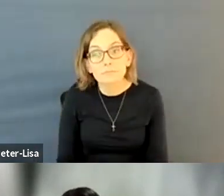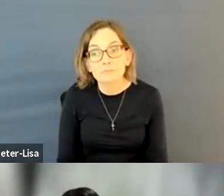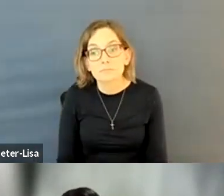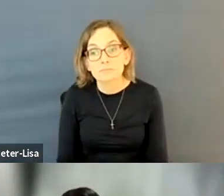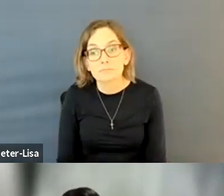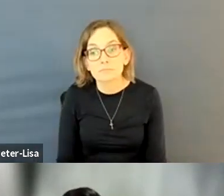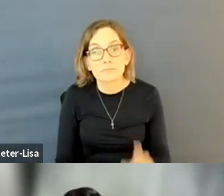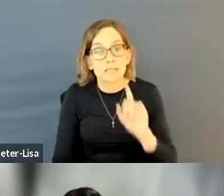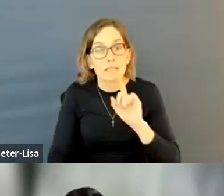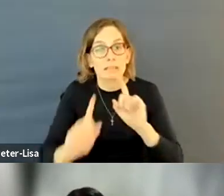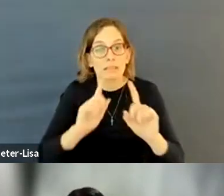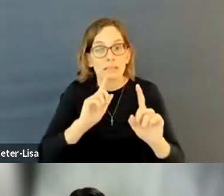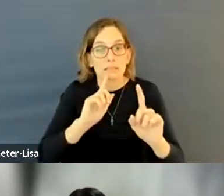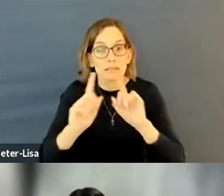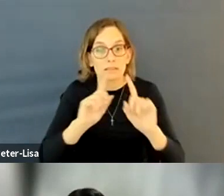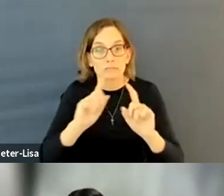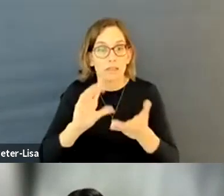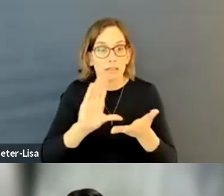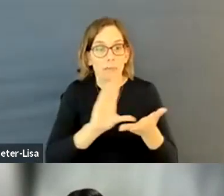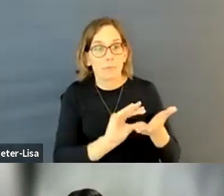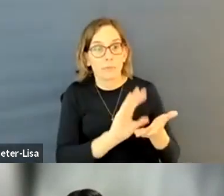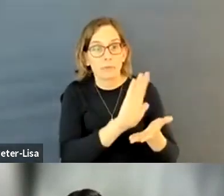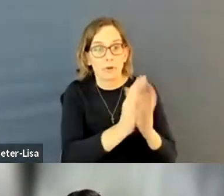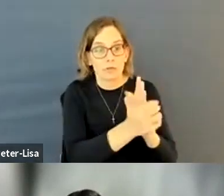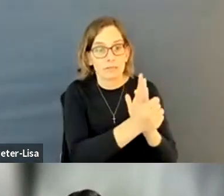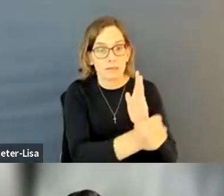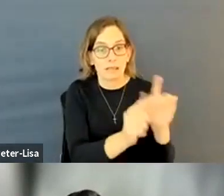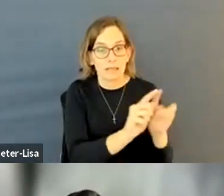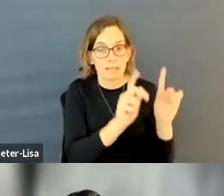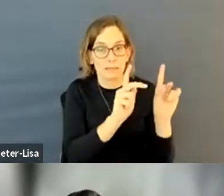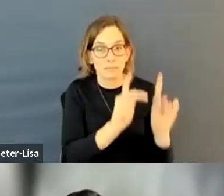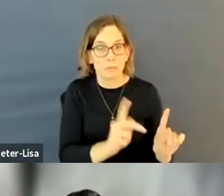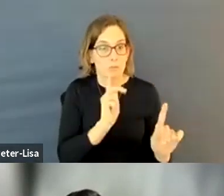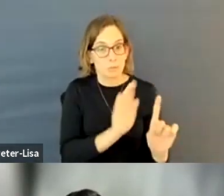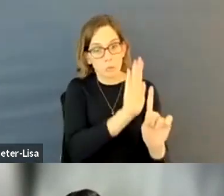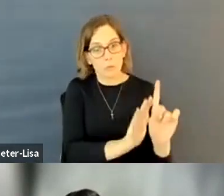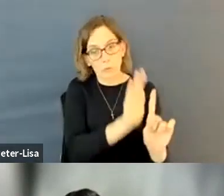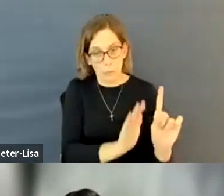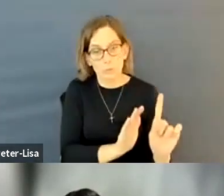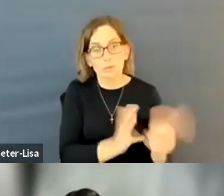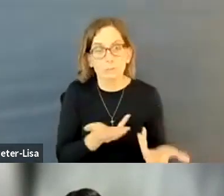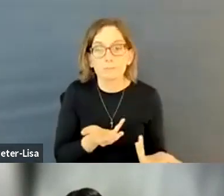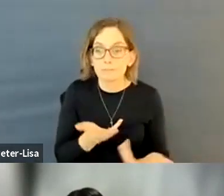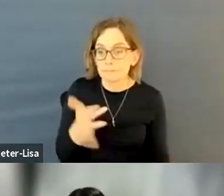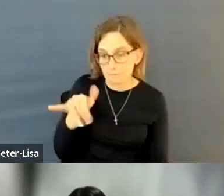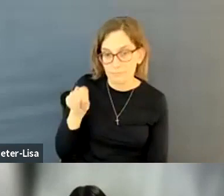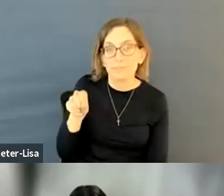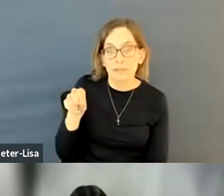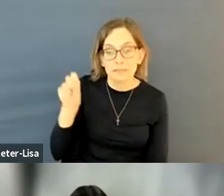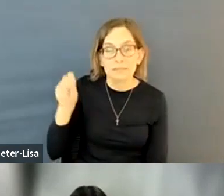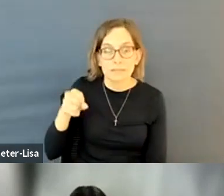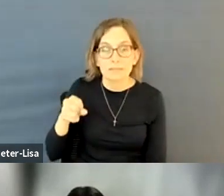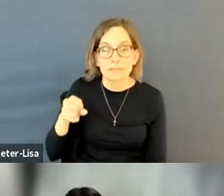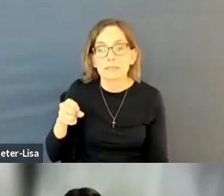Conversation also completely devalued Manika's talents as a person unto her own. Absolutely.